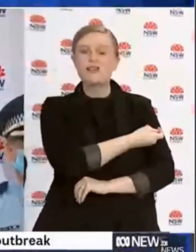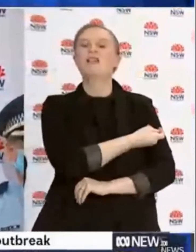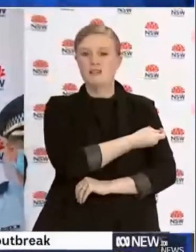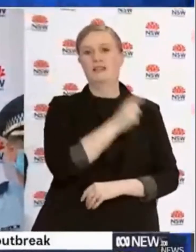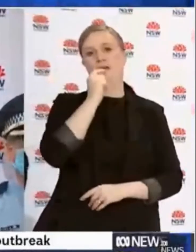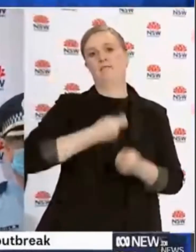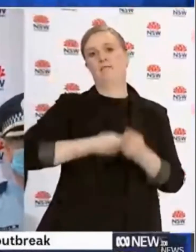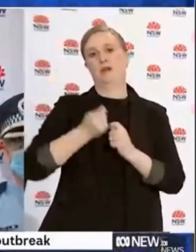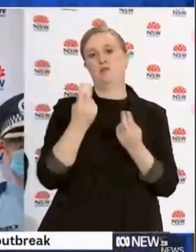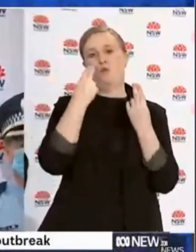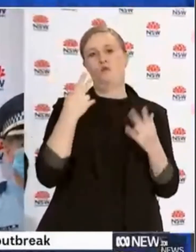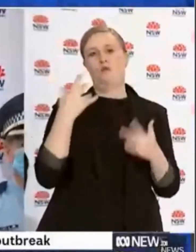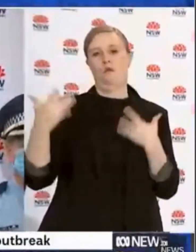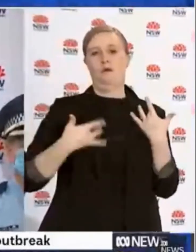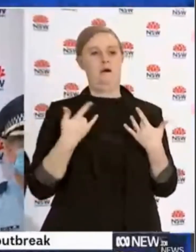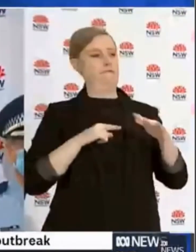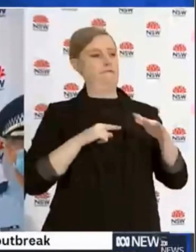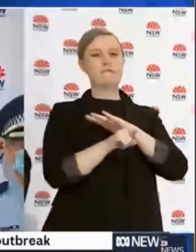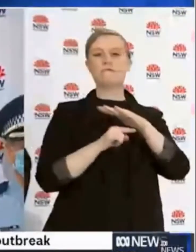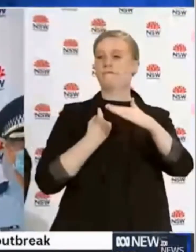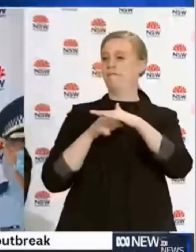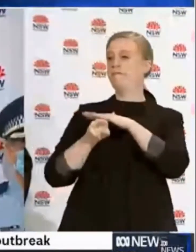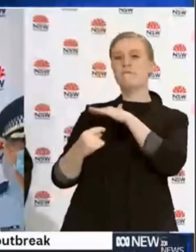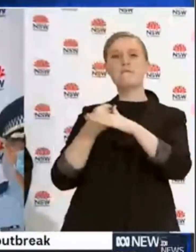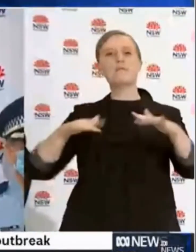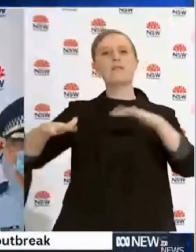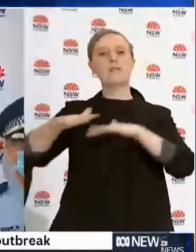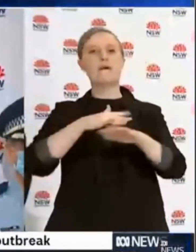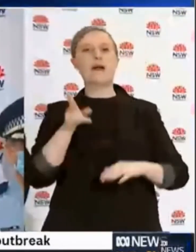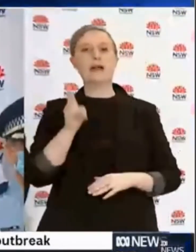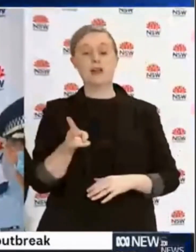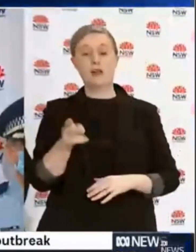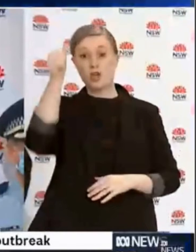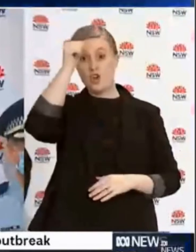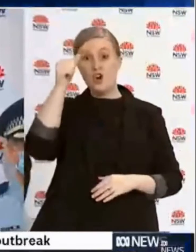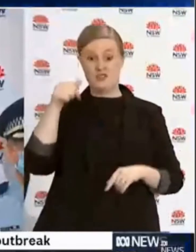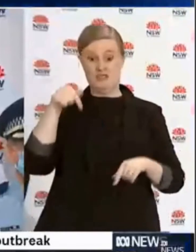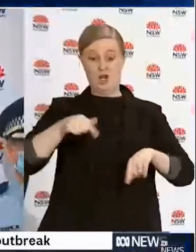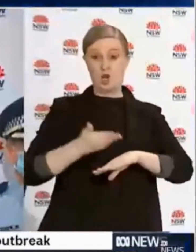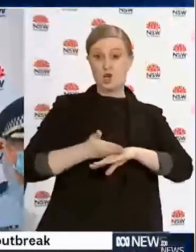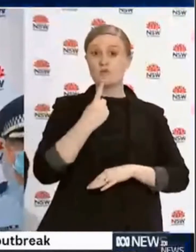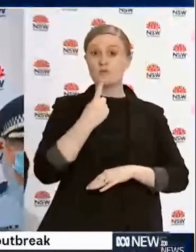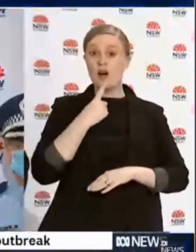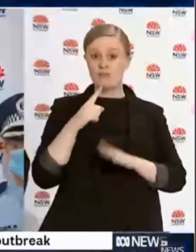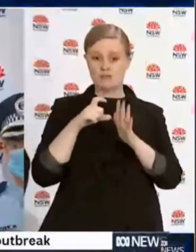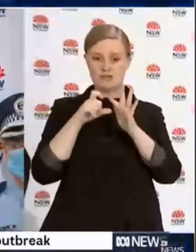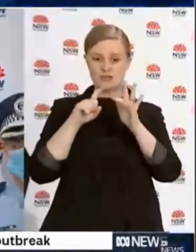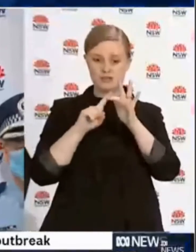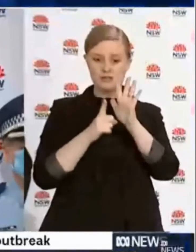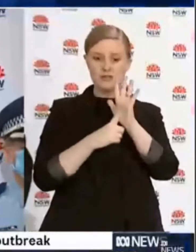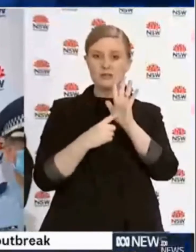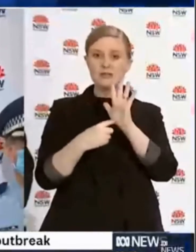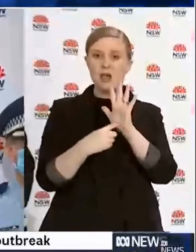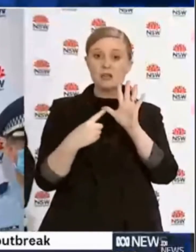Obviously, the Delta variant has turned our lives upside down, and we're all desperate to get back to some degree